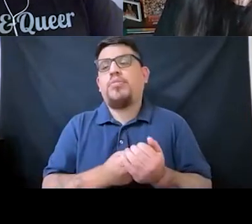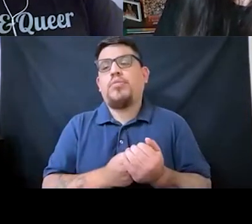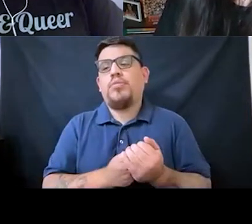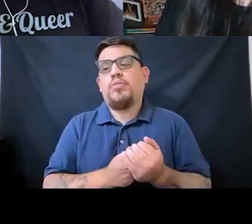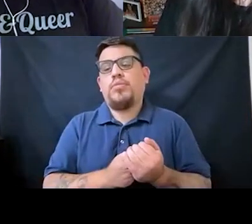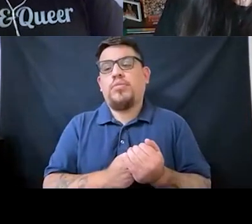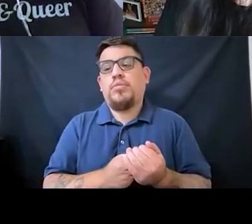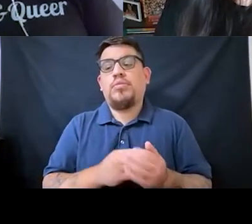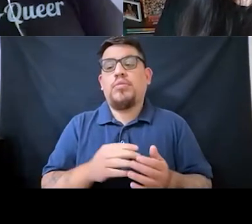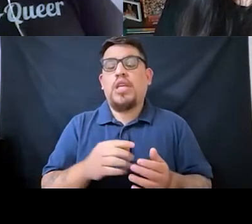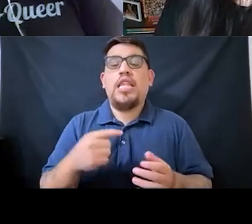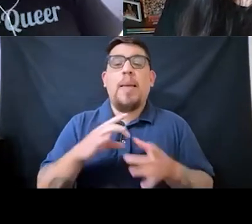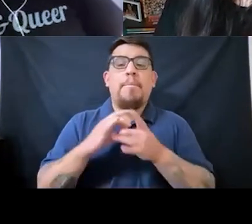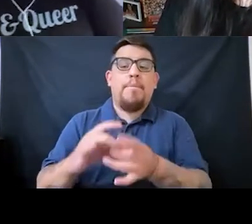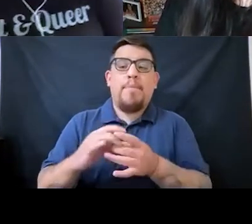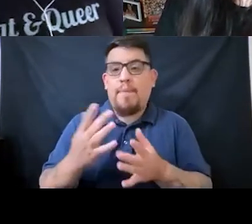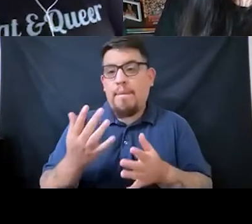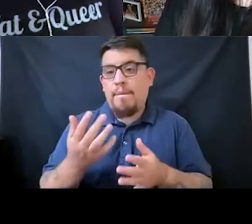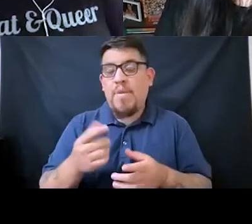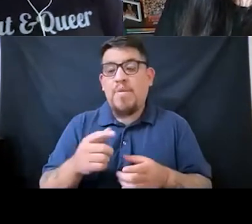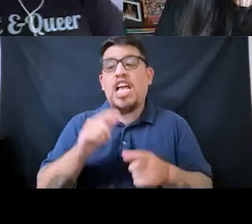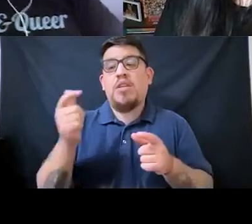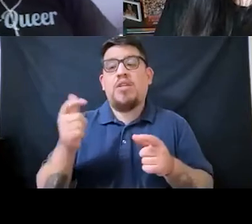Essentially it's about my experience with another encourager